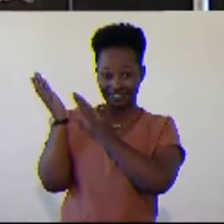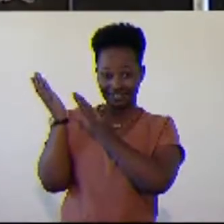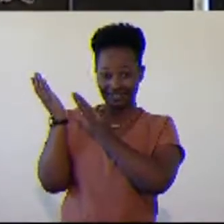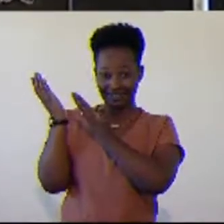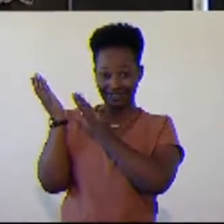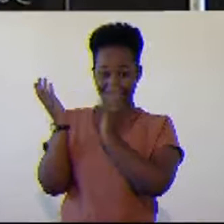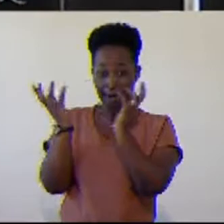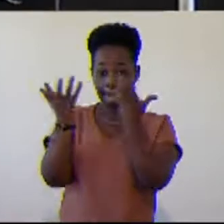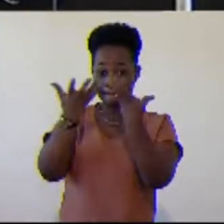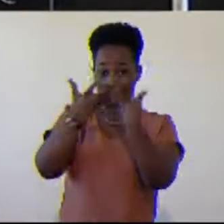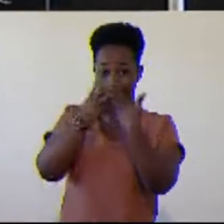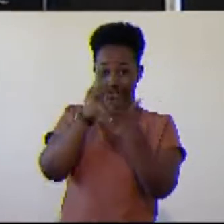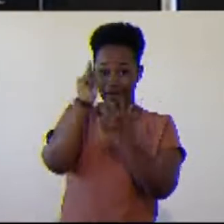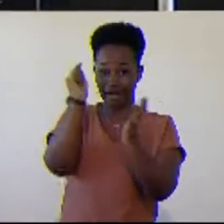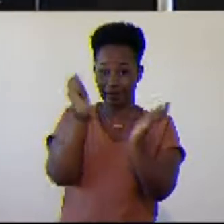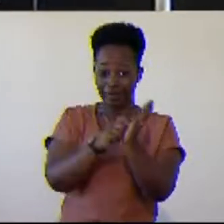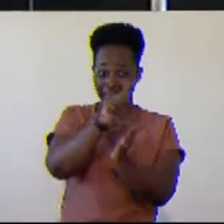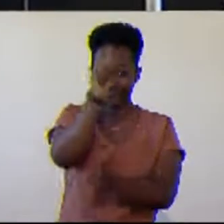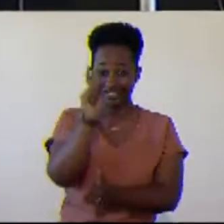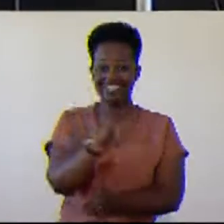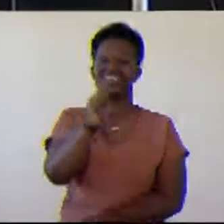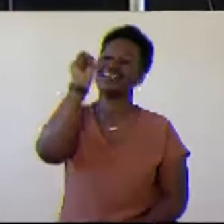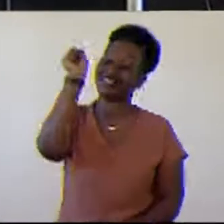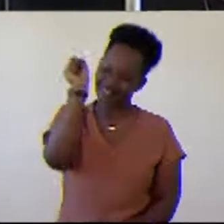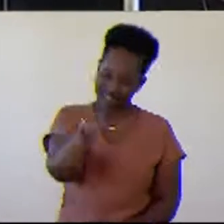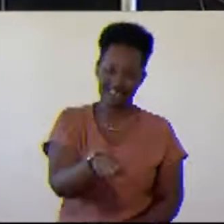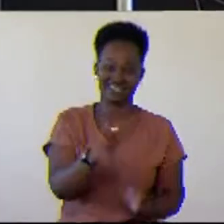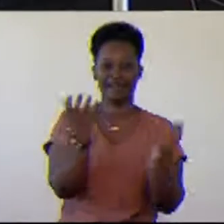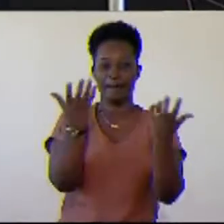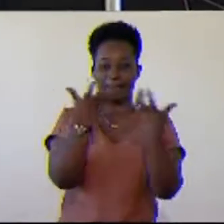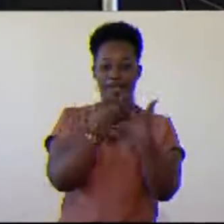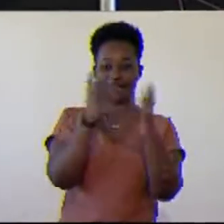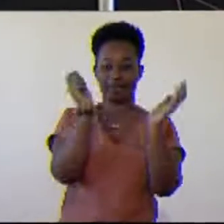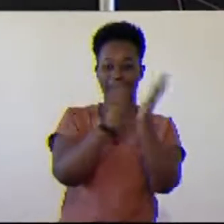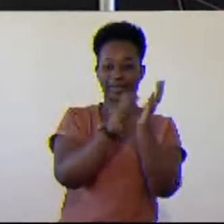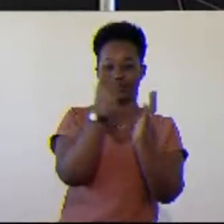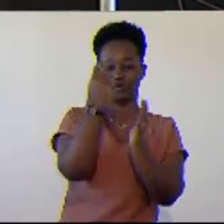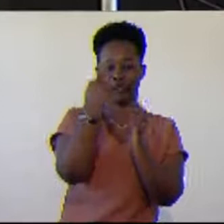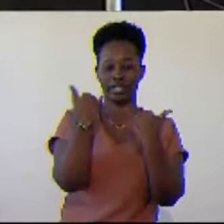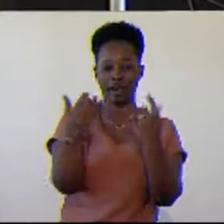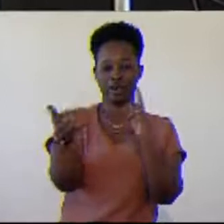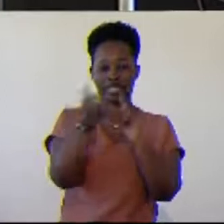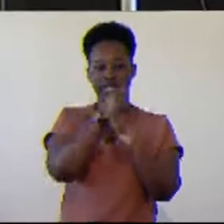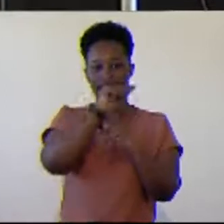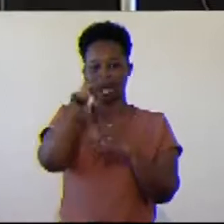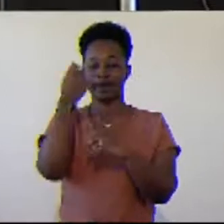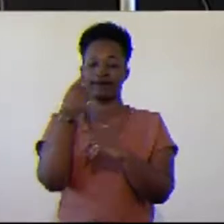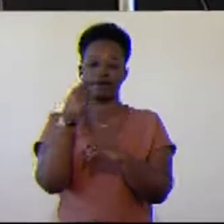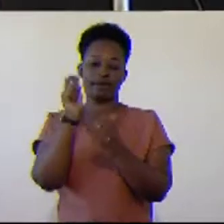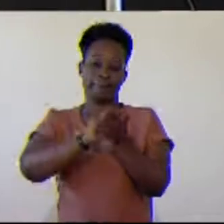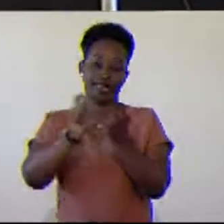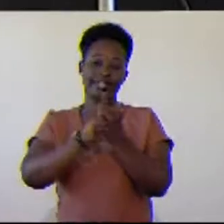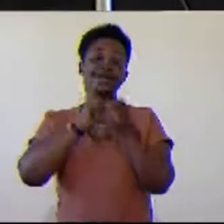Are they meeting at one point? Yes, they are meeting at one point. Let me get a pen of another color so you can